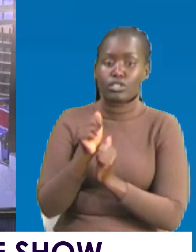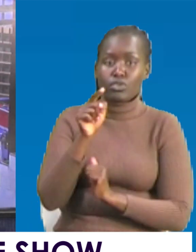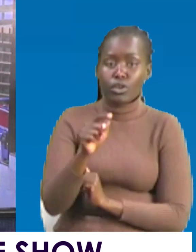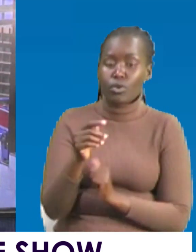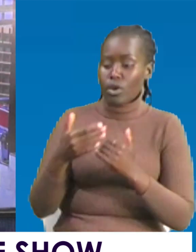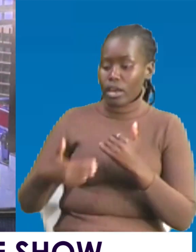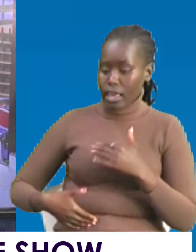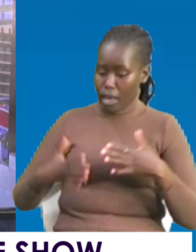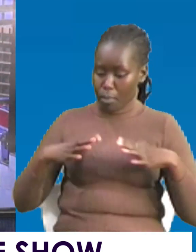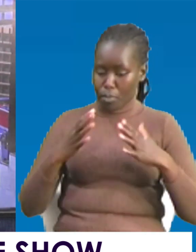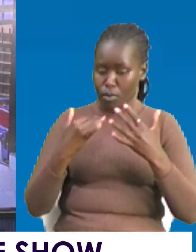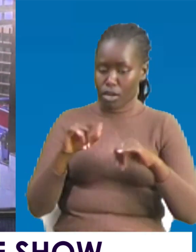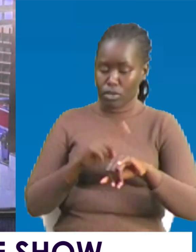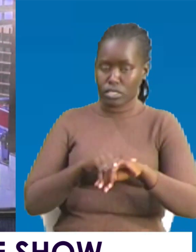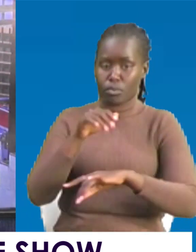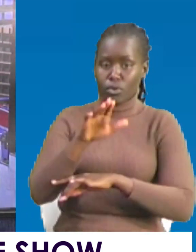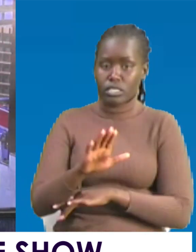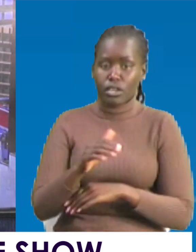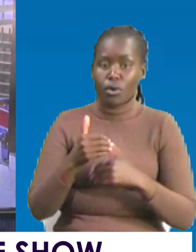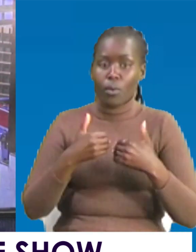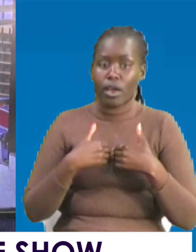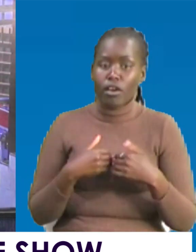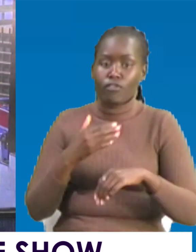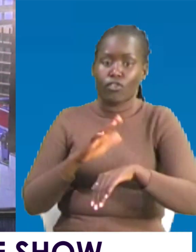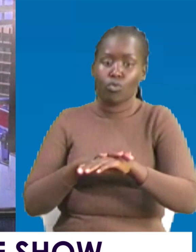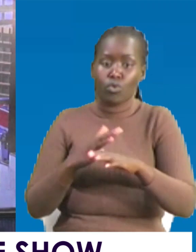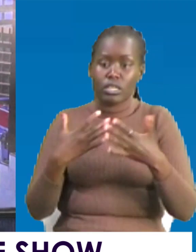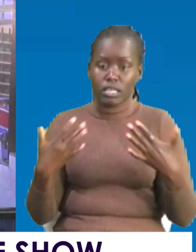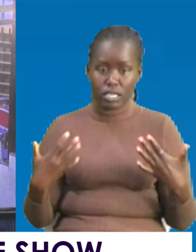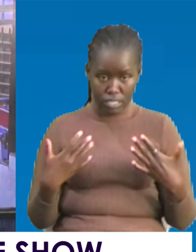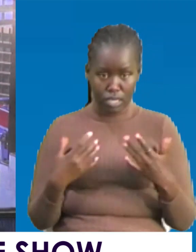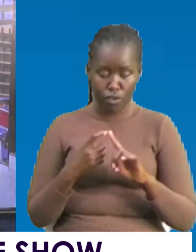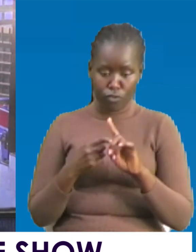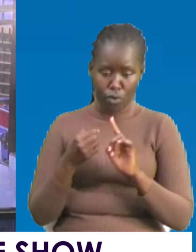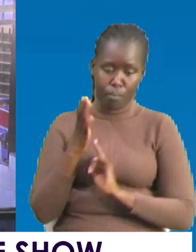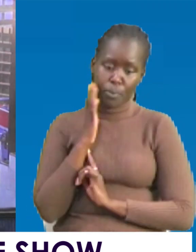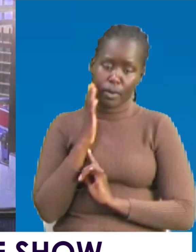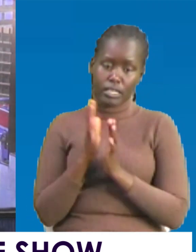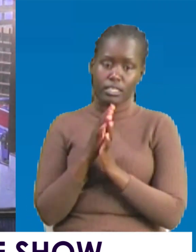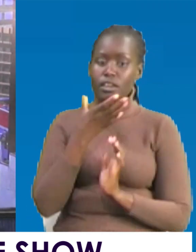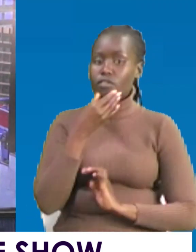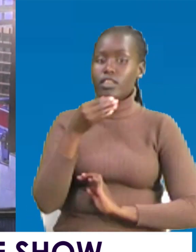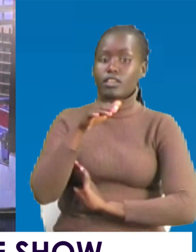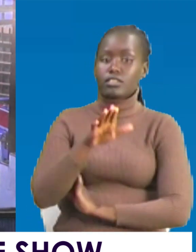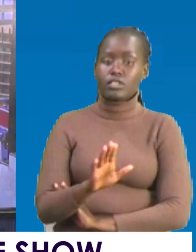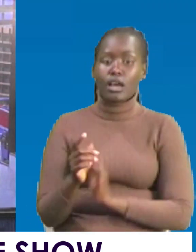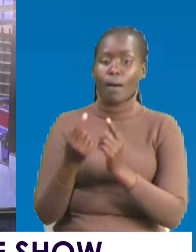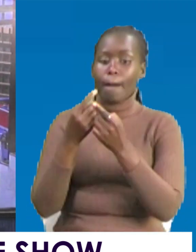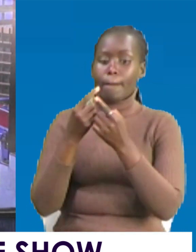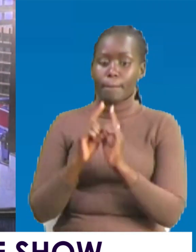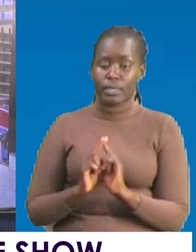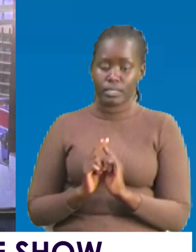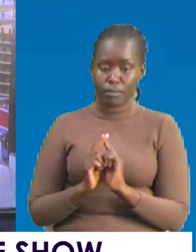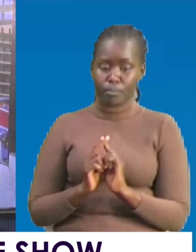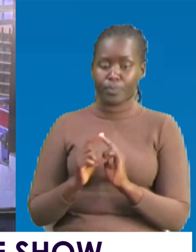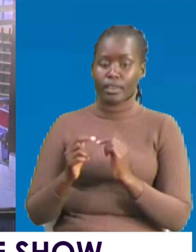is your time. There are good things that can be passed from your fathers and your mothers. But bad things, don't birth it